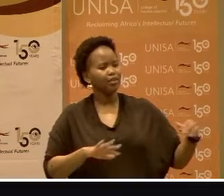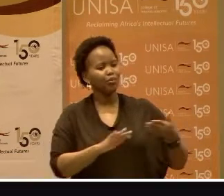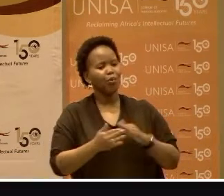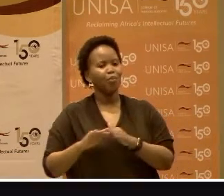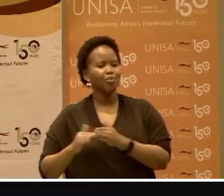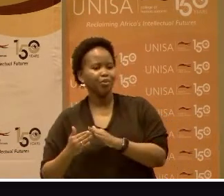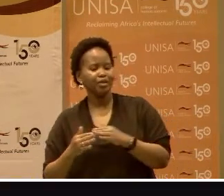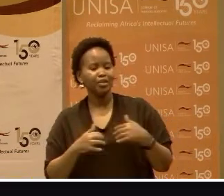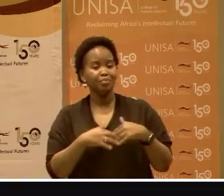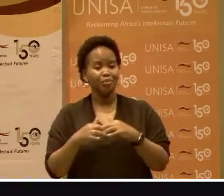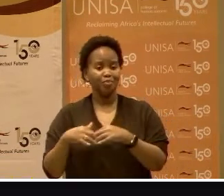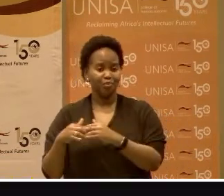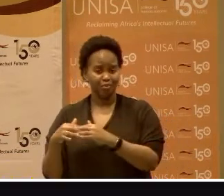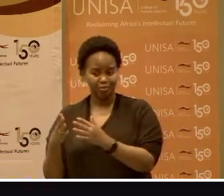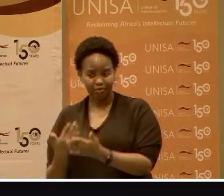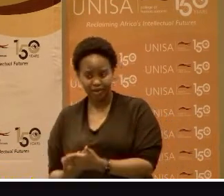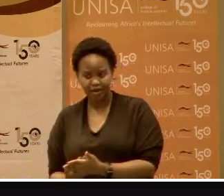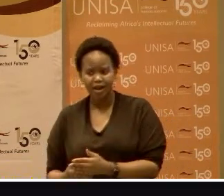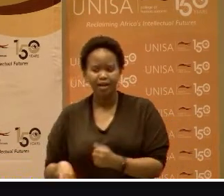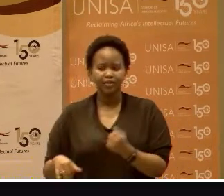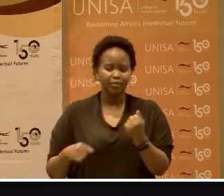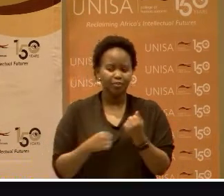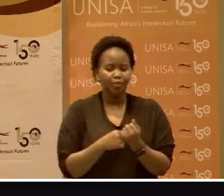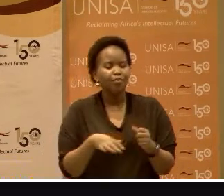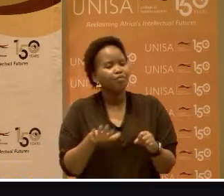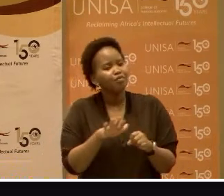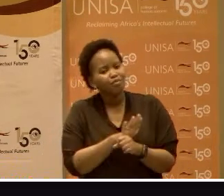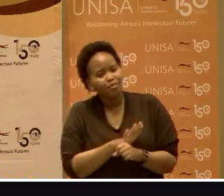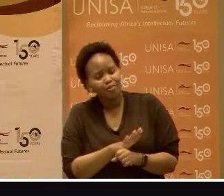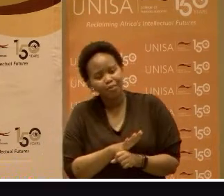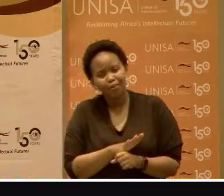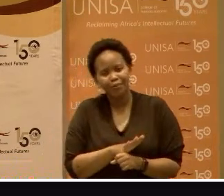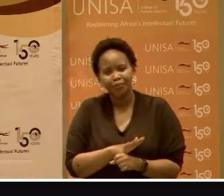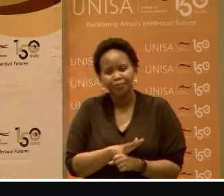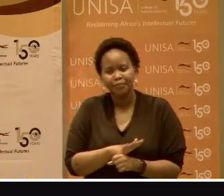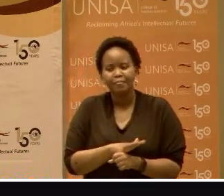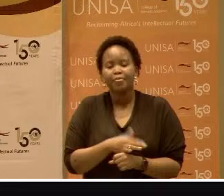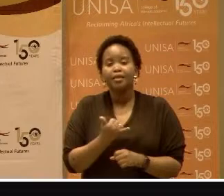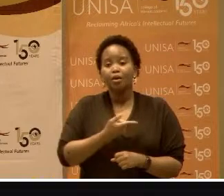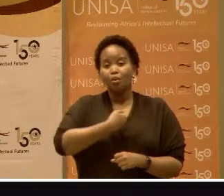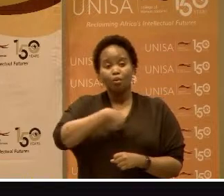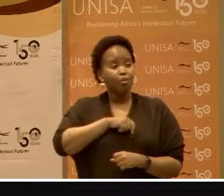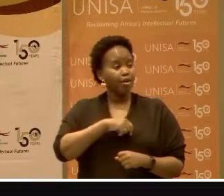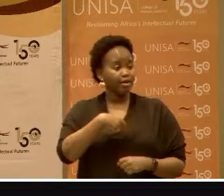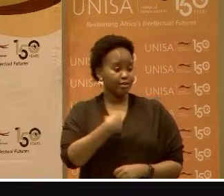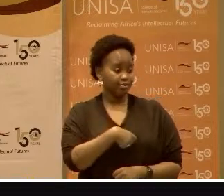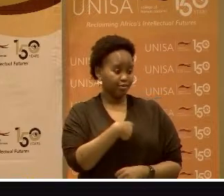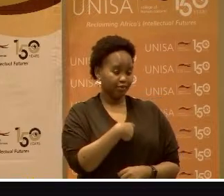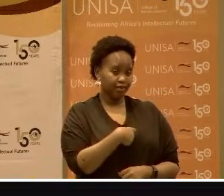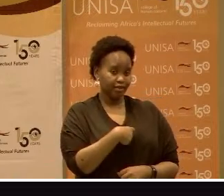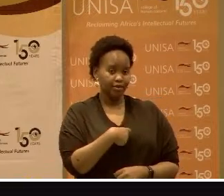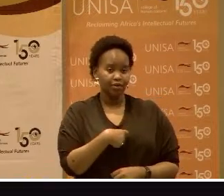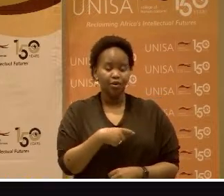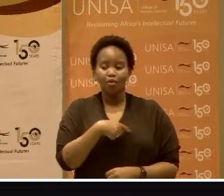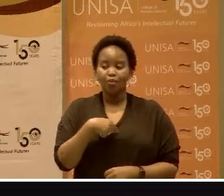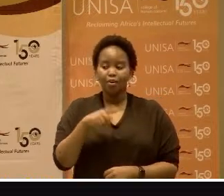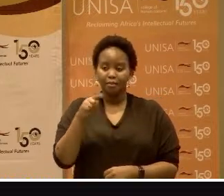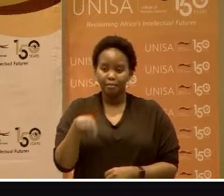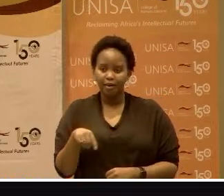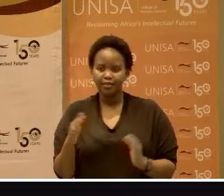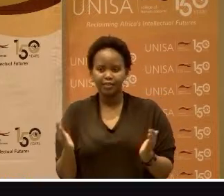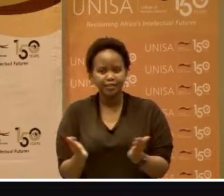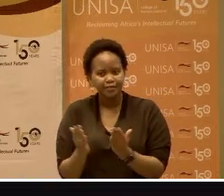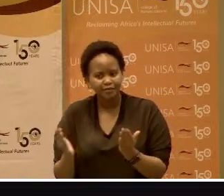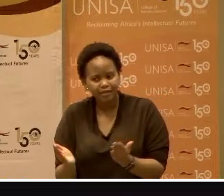we can also support language revitalization initiative. As LIS professional, we can support language revitalization efforts